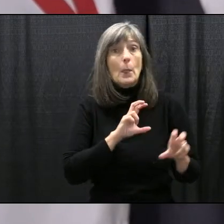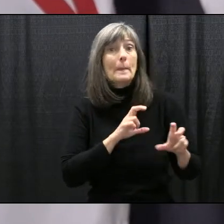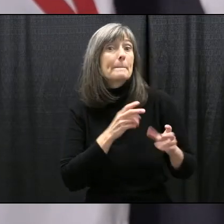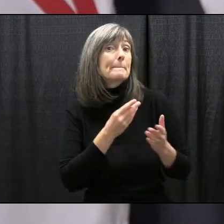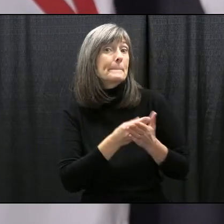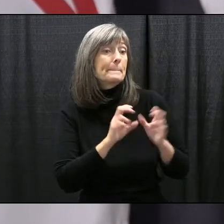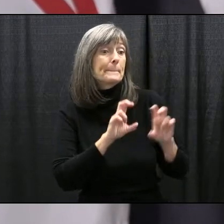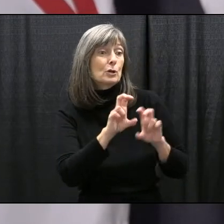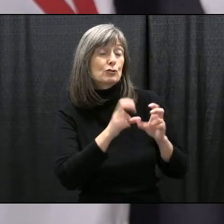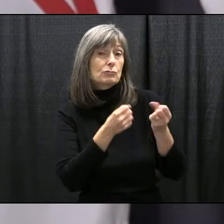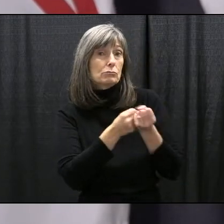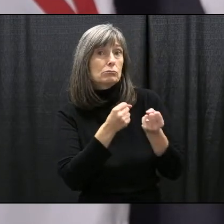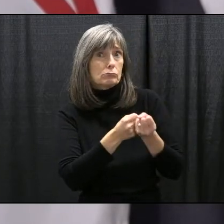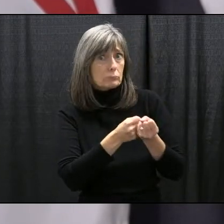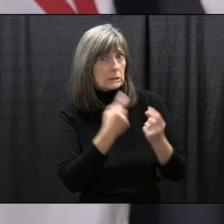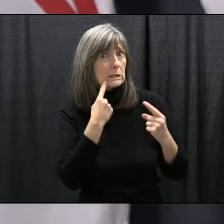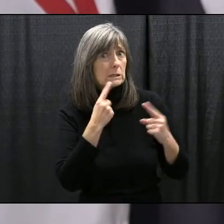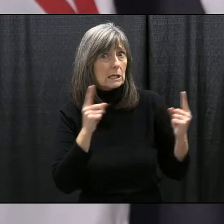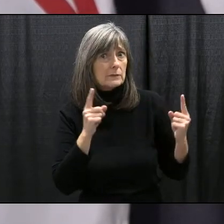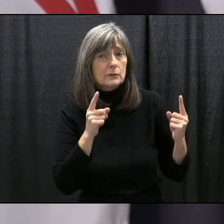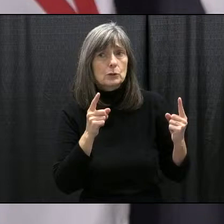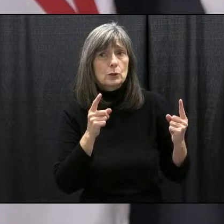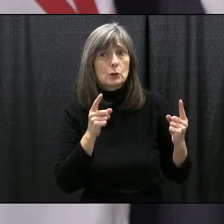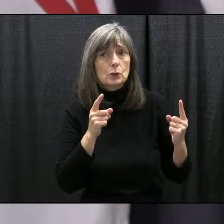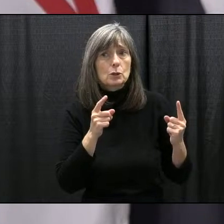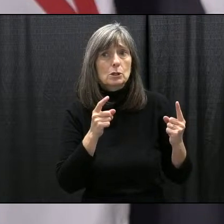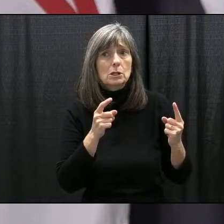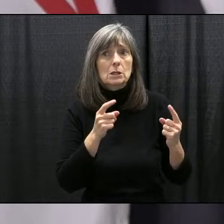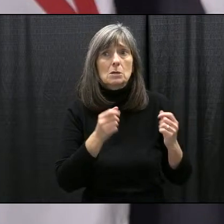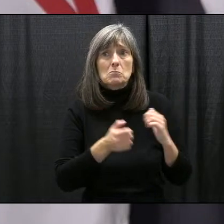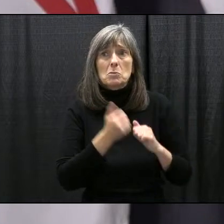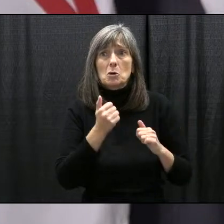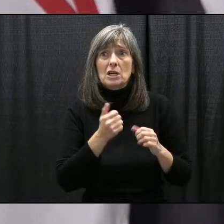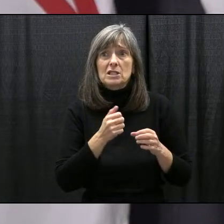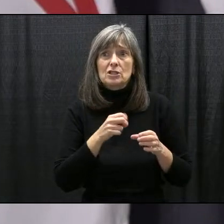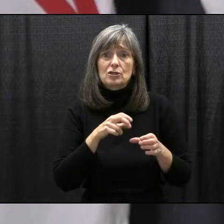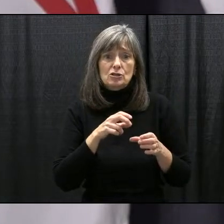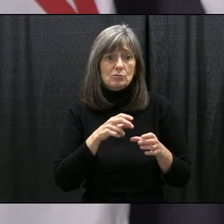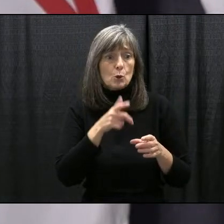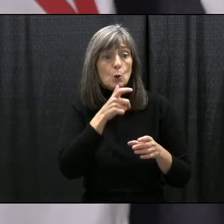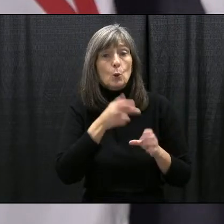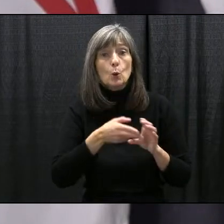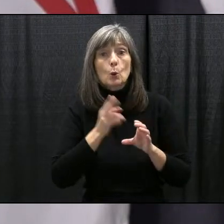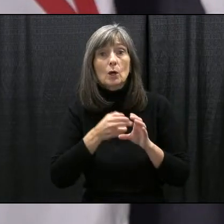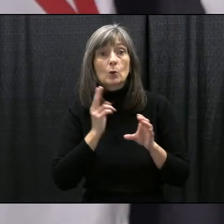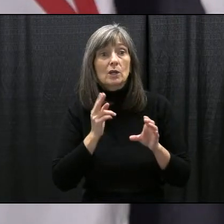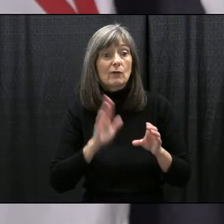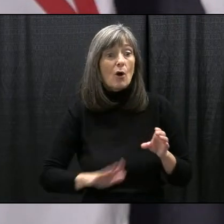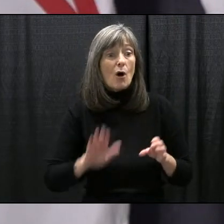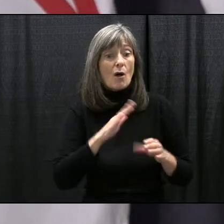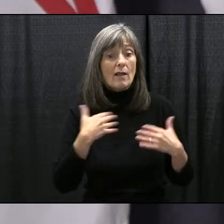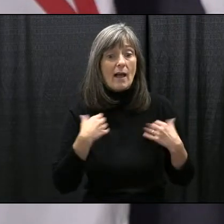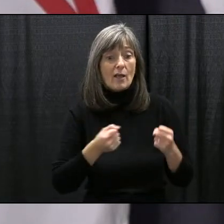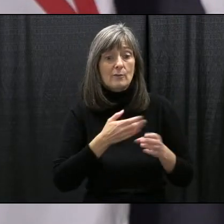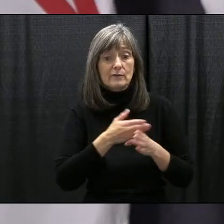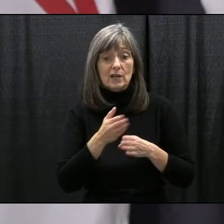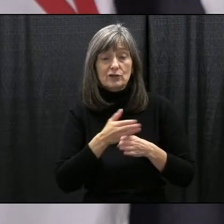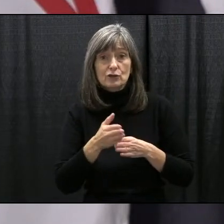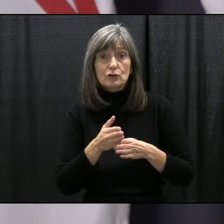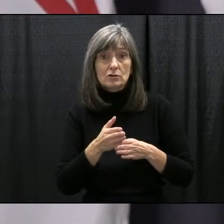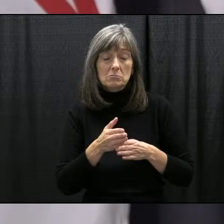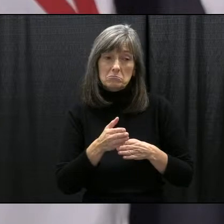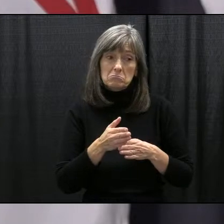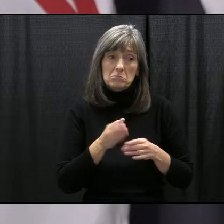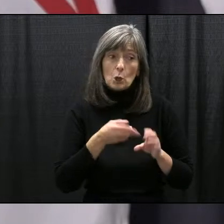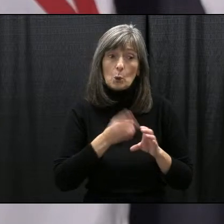a very, very low attrition rate, dropout rate. I think it's less than 9% across all healthcare professionals, and